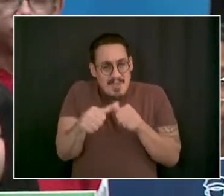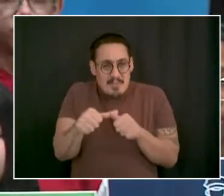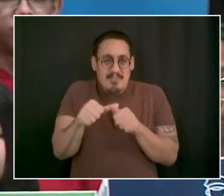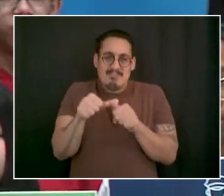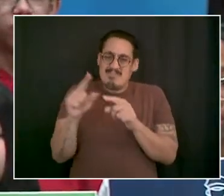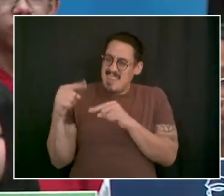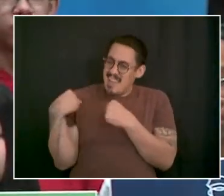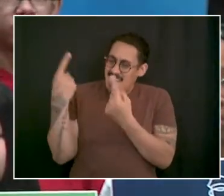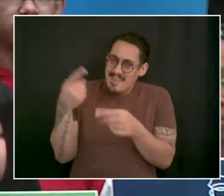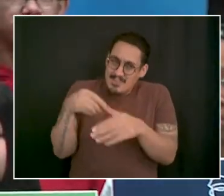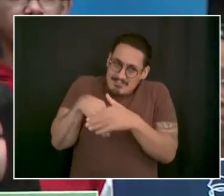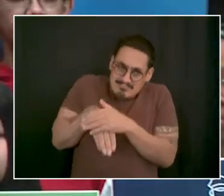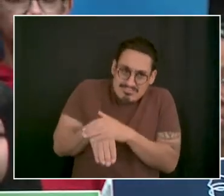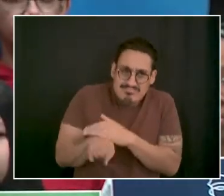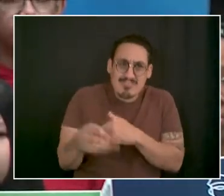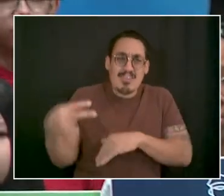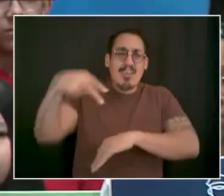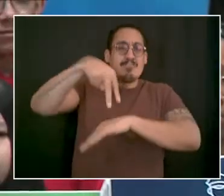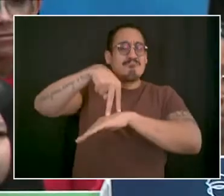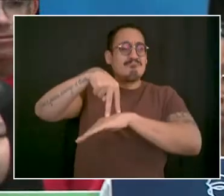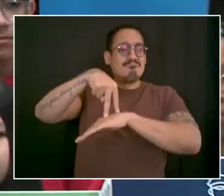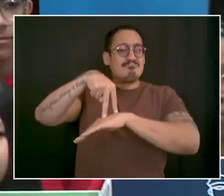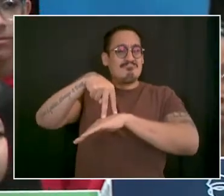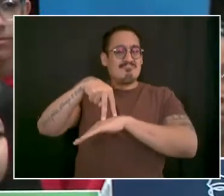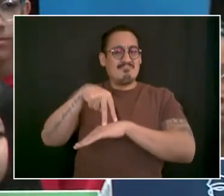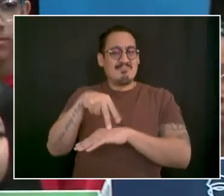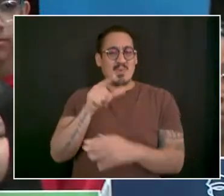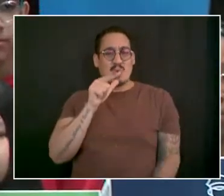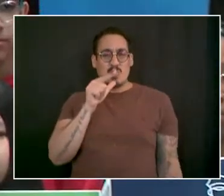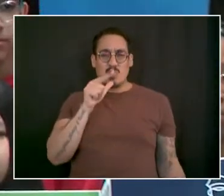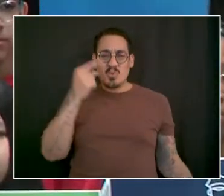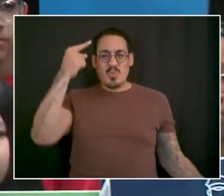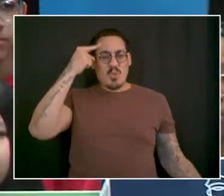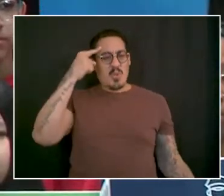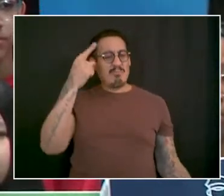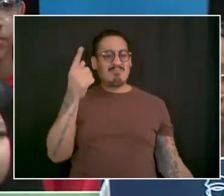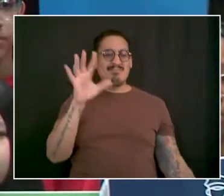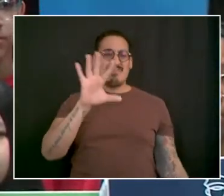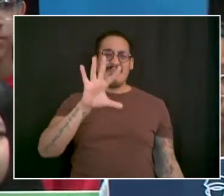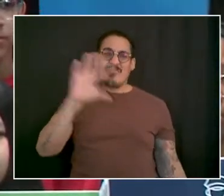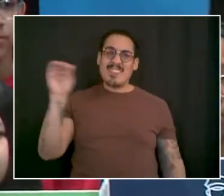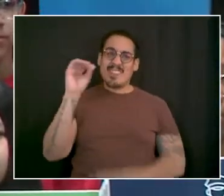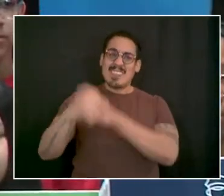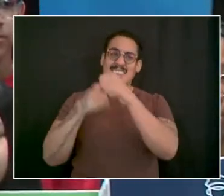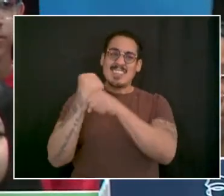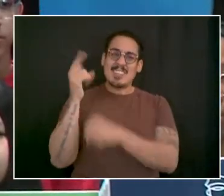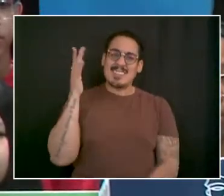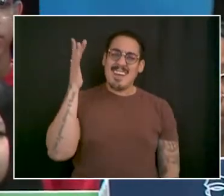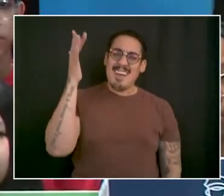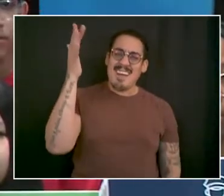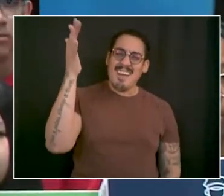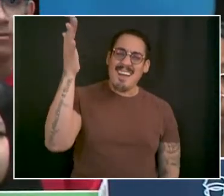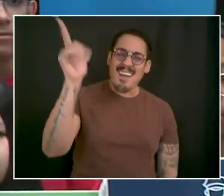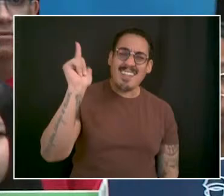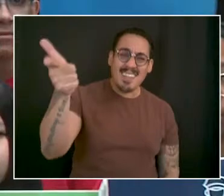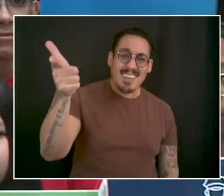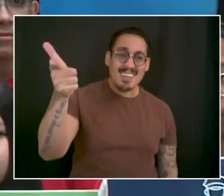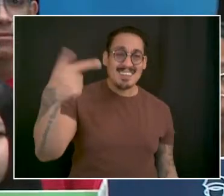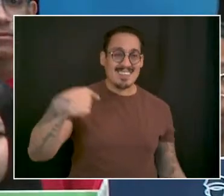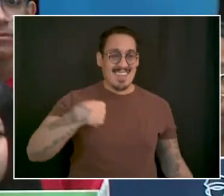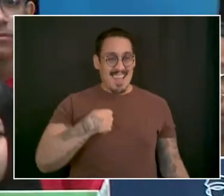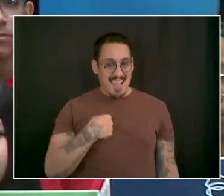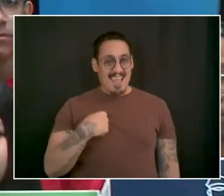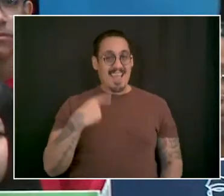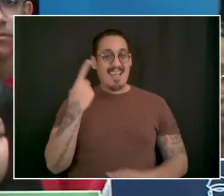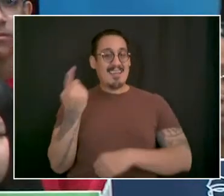stage. Who would have thought that almost 50 years later, I'll be performing